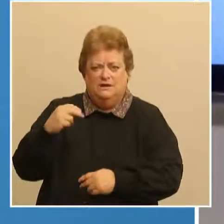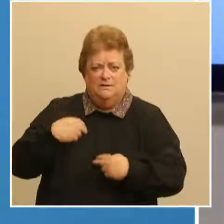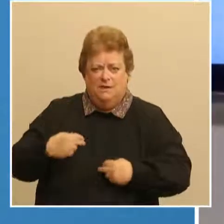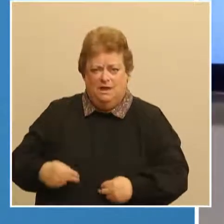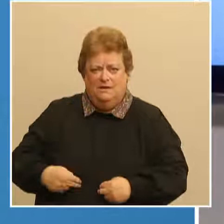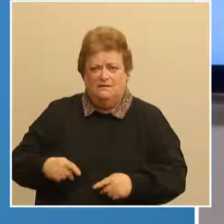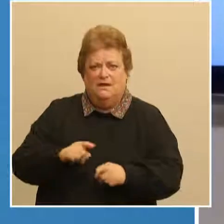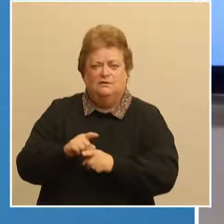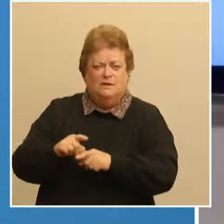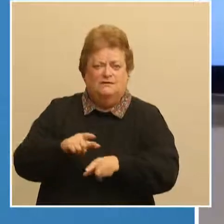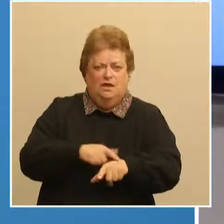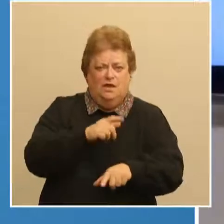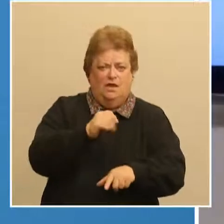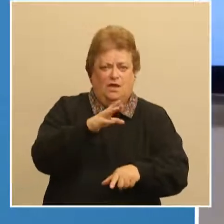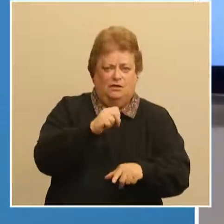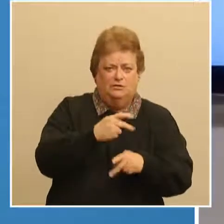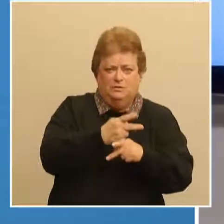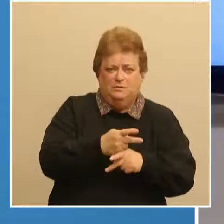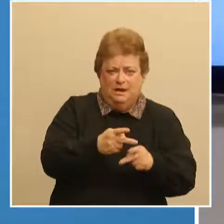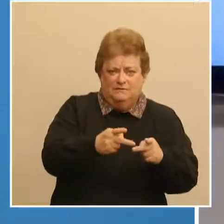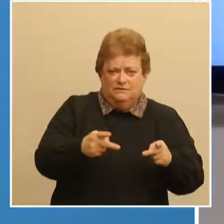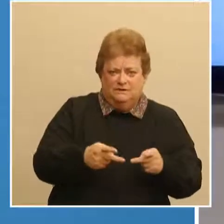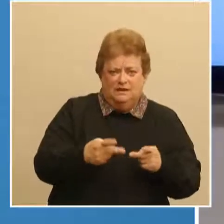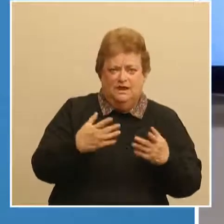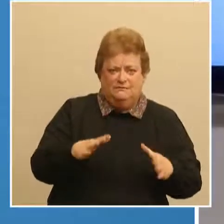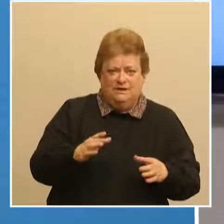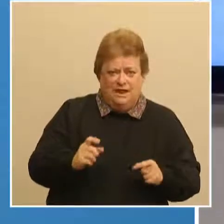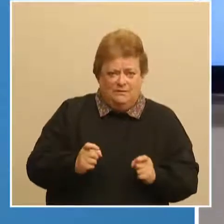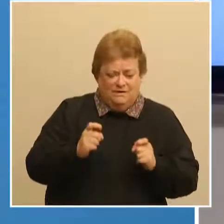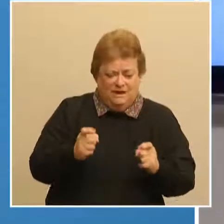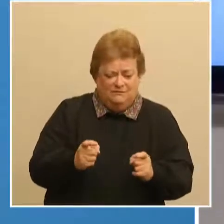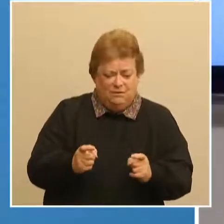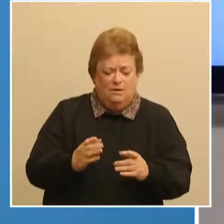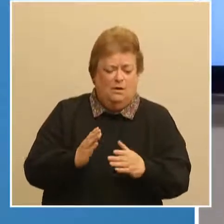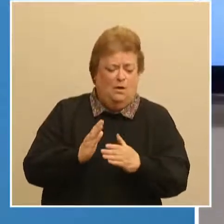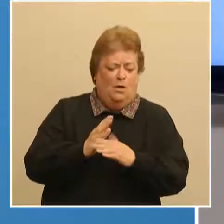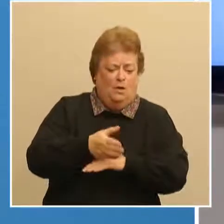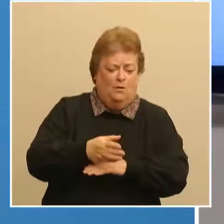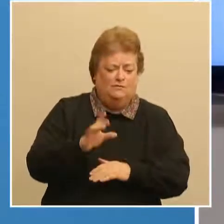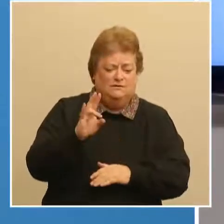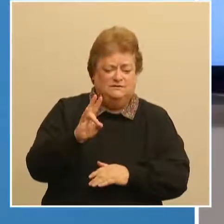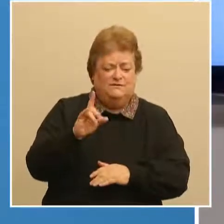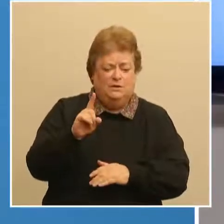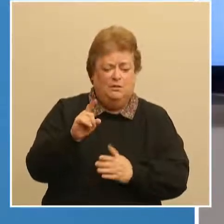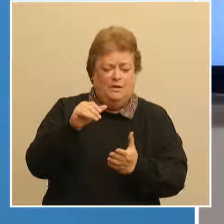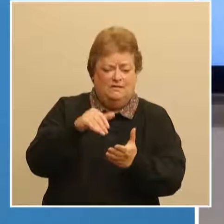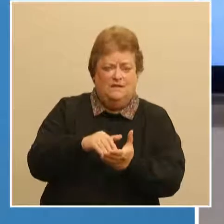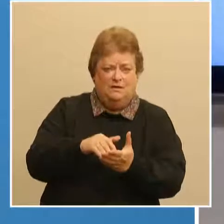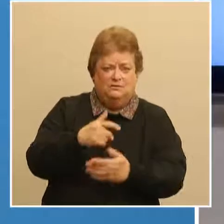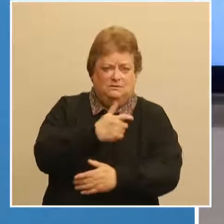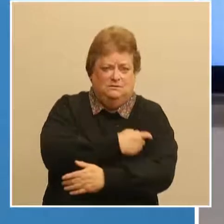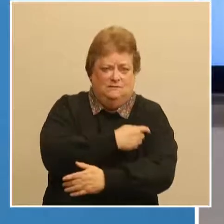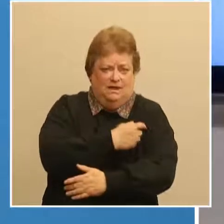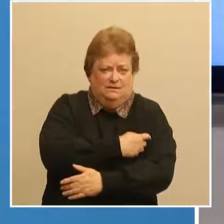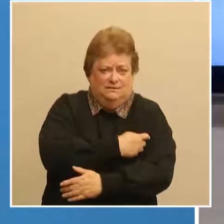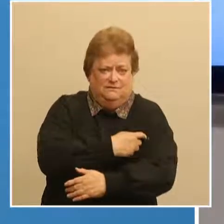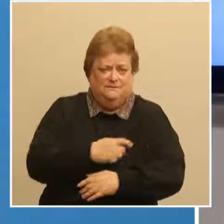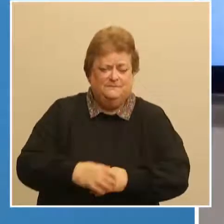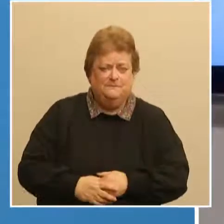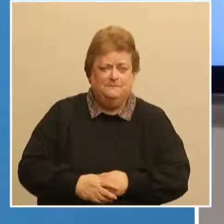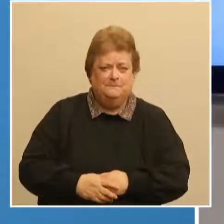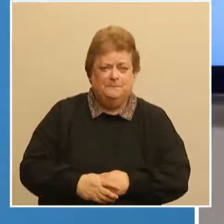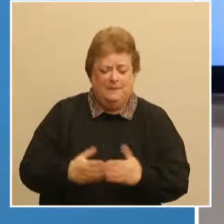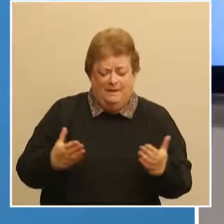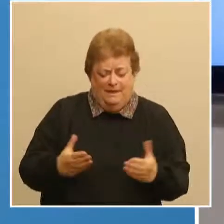well as our long-term care facilities, have now administered almost 71,000 doses of COVID vaccine